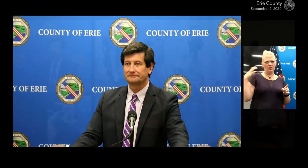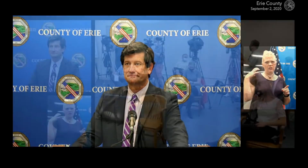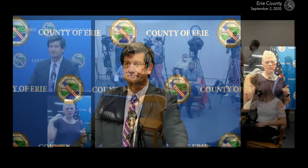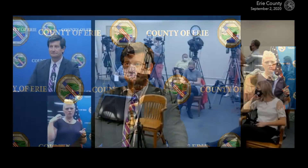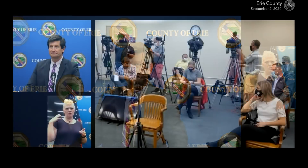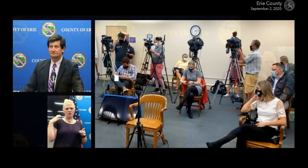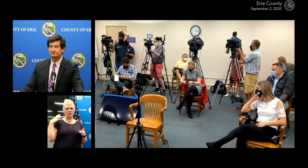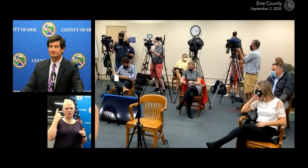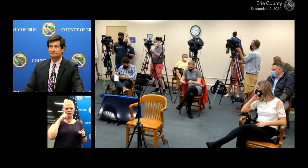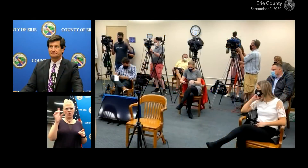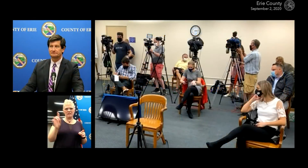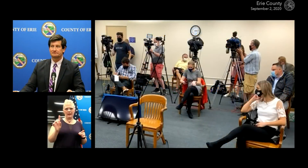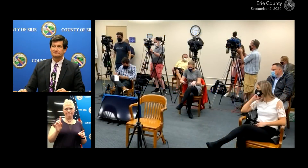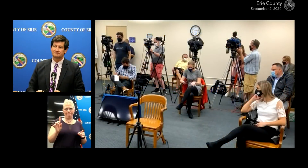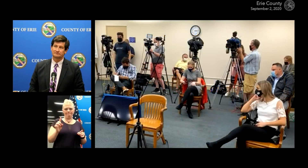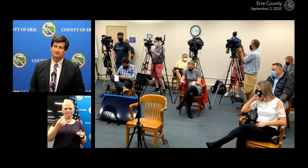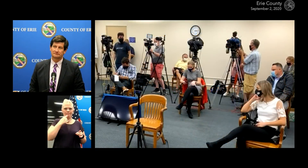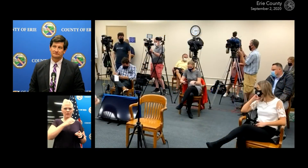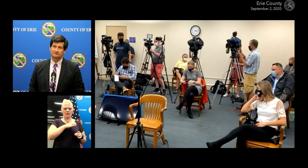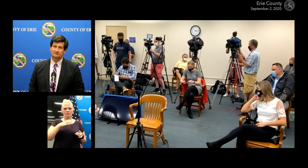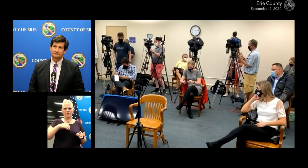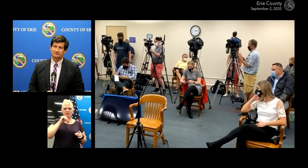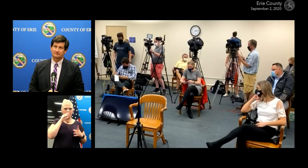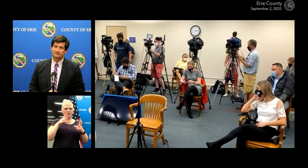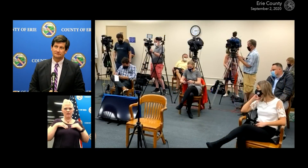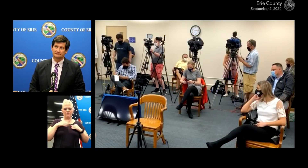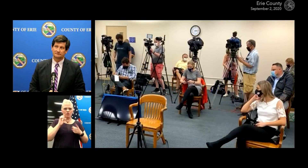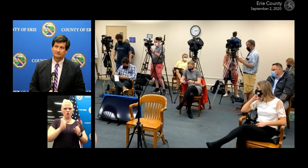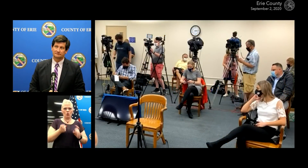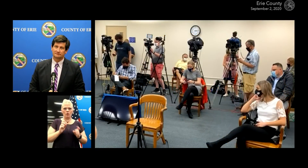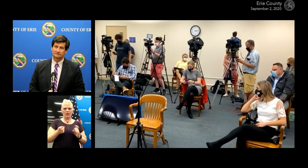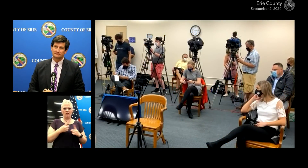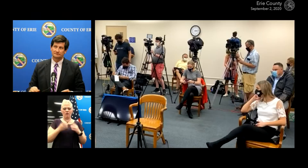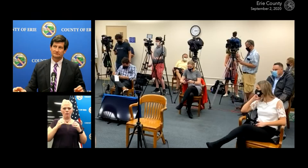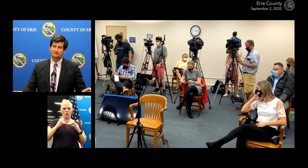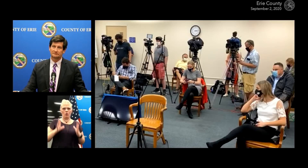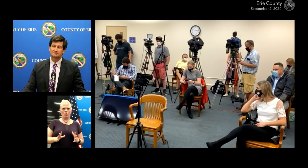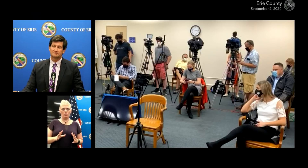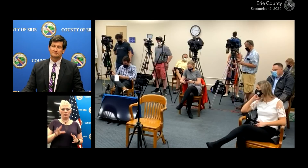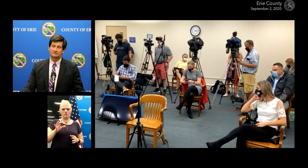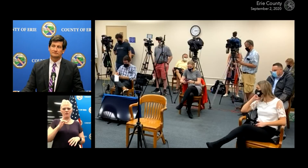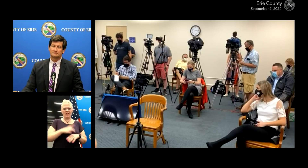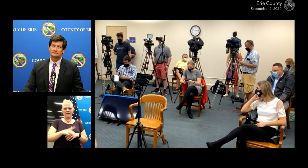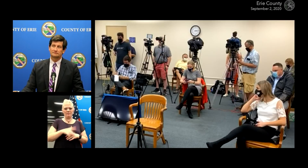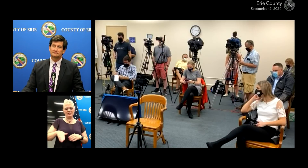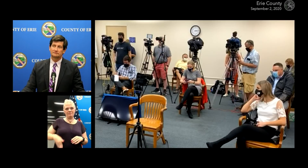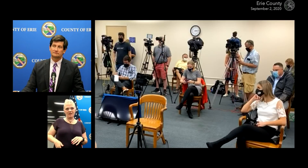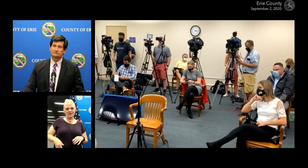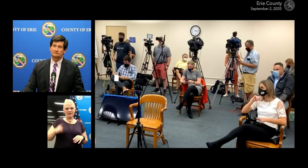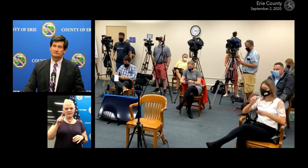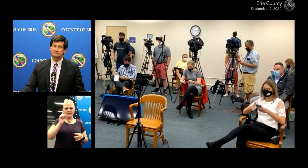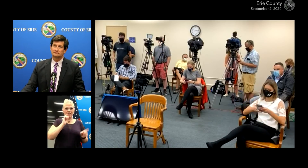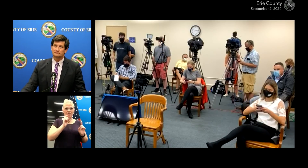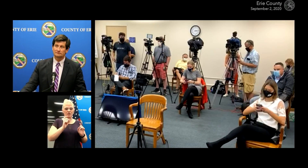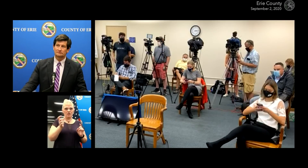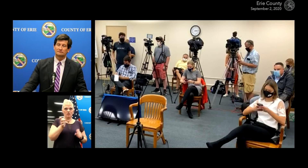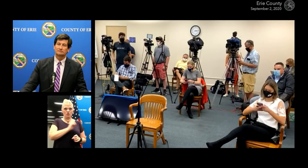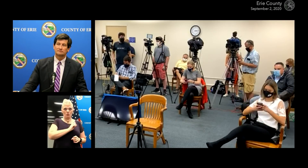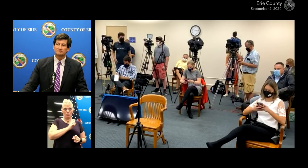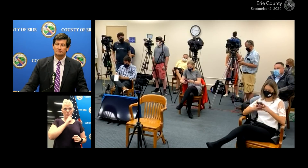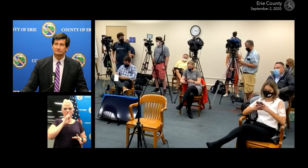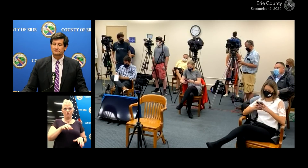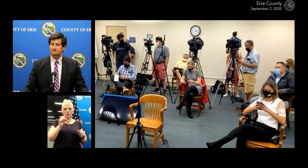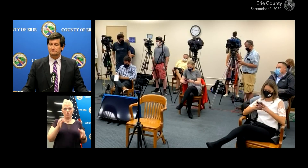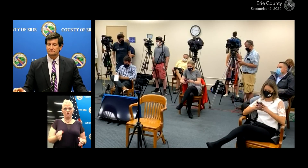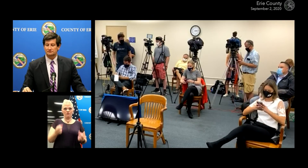Dems, he said that the committee will no longer be accepting donations from the owners of empty pockets. They've donated to you. You've held fundraisers there